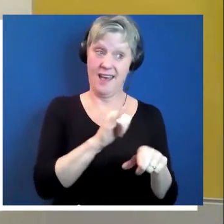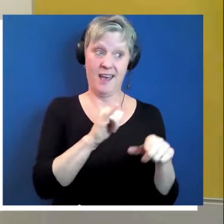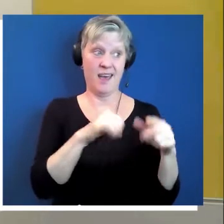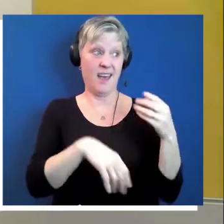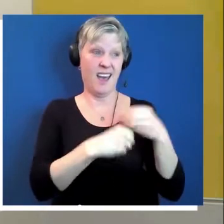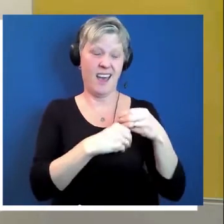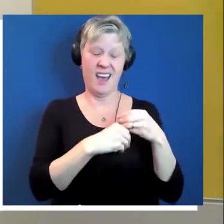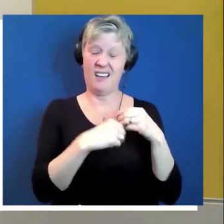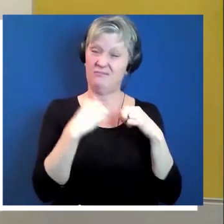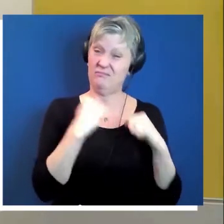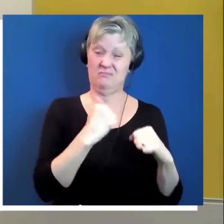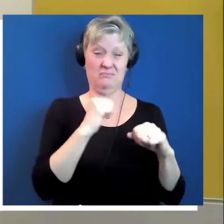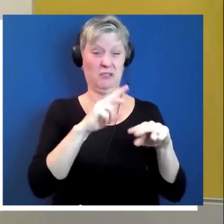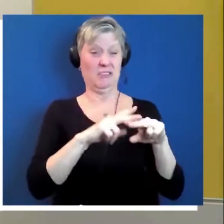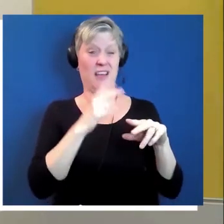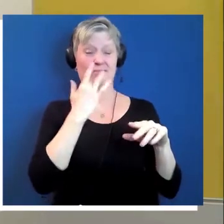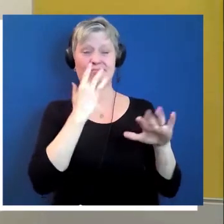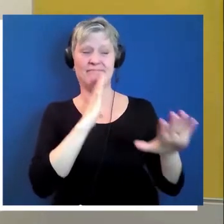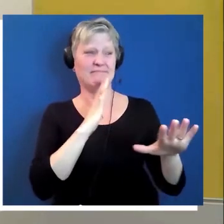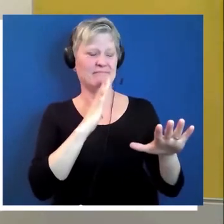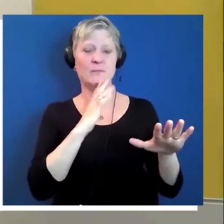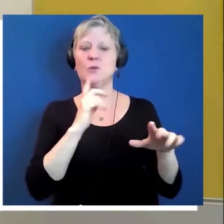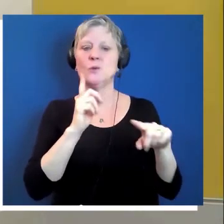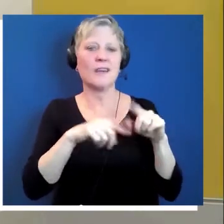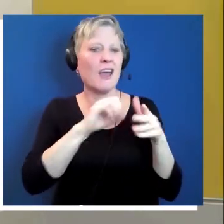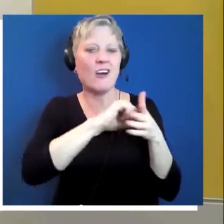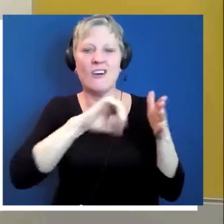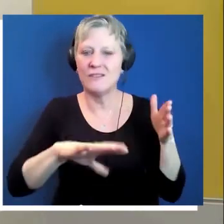very salty and you can't take salt out of a